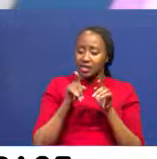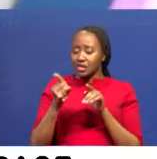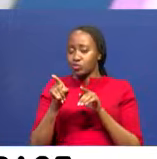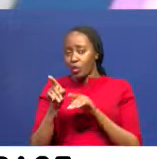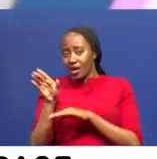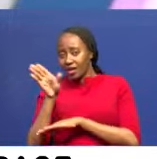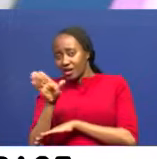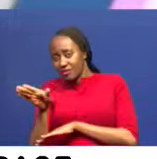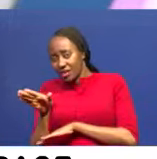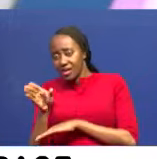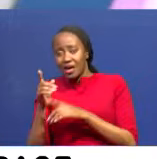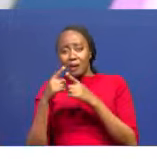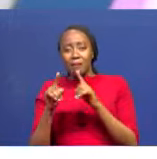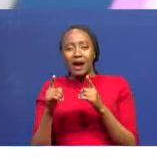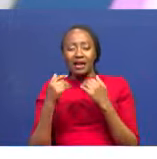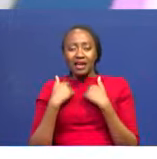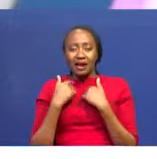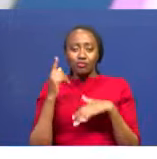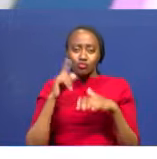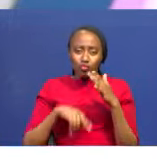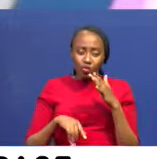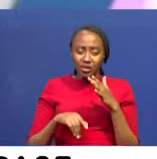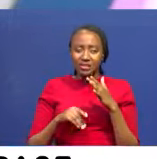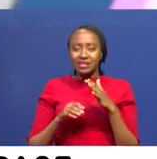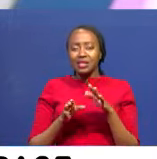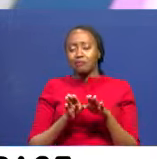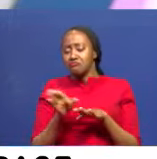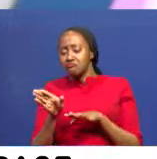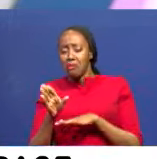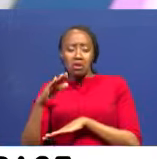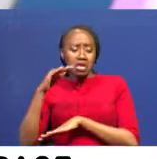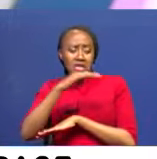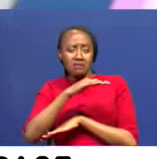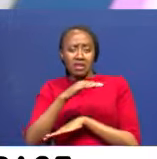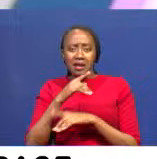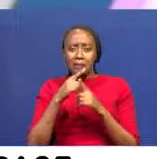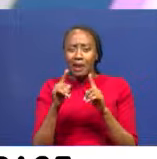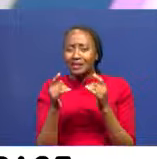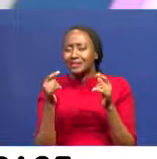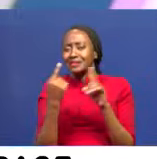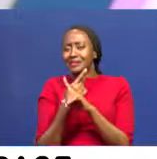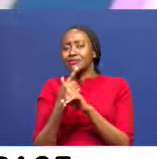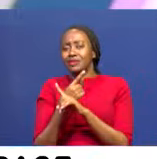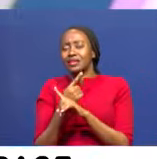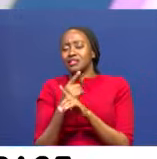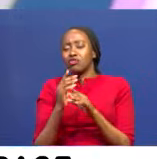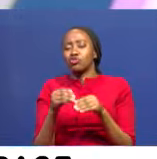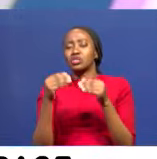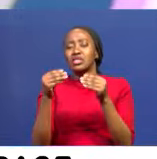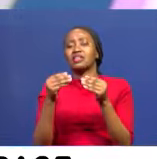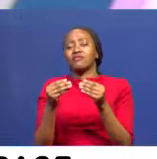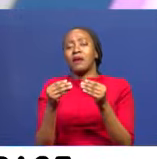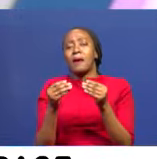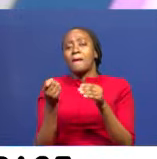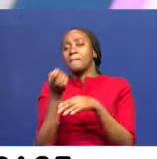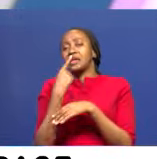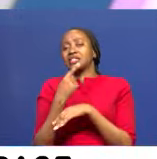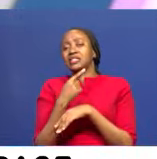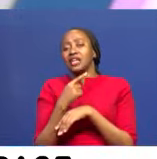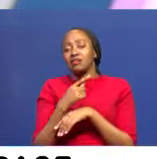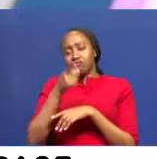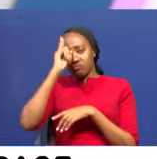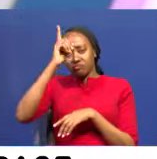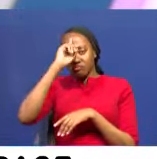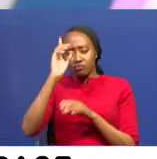two. It's not just a matter of, you have a prescription and, you're just issuing medicines. So it is a service that